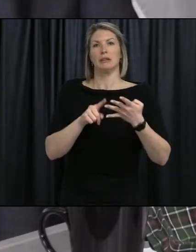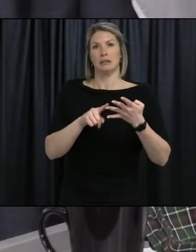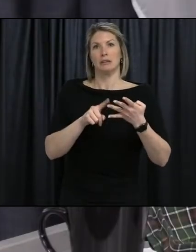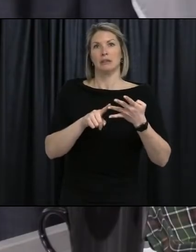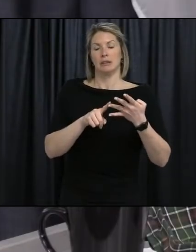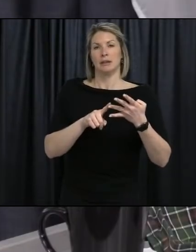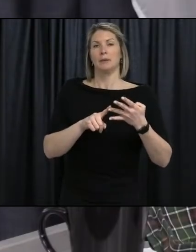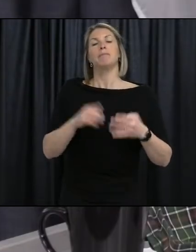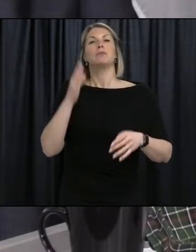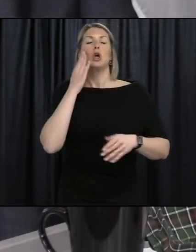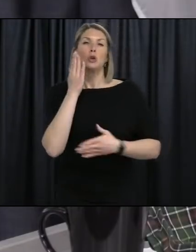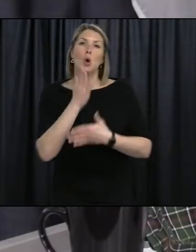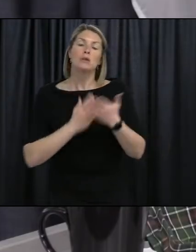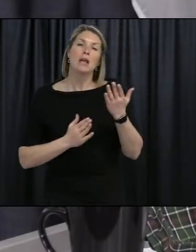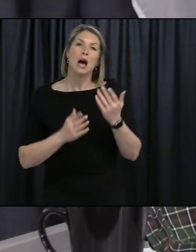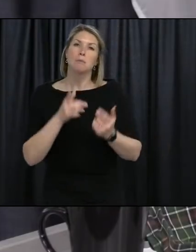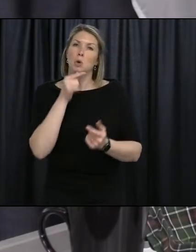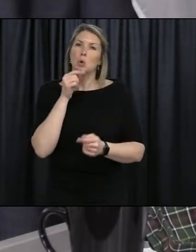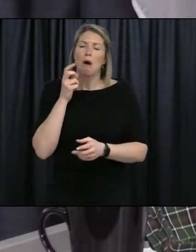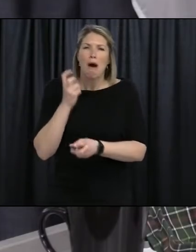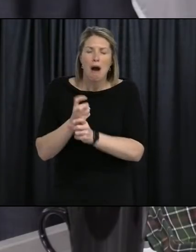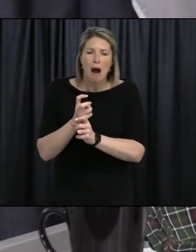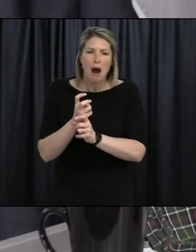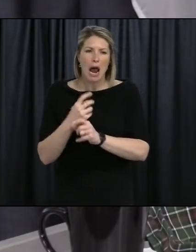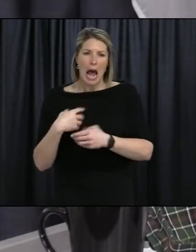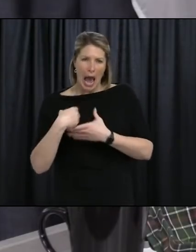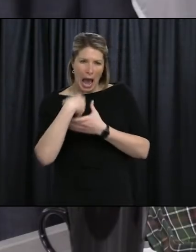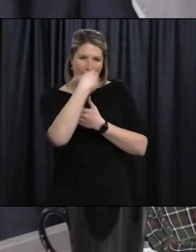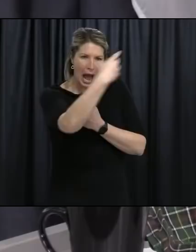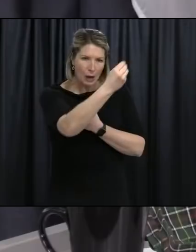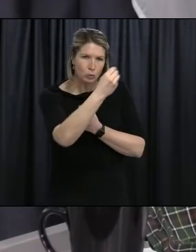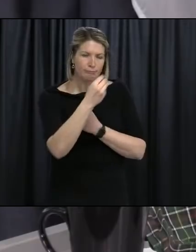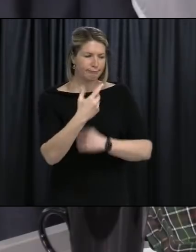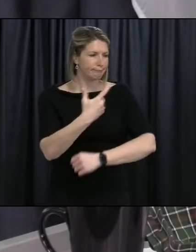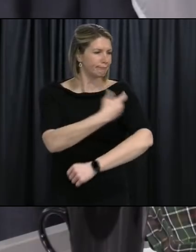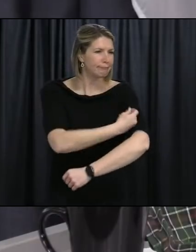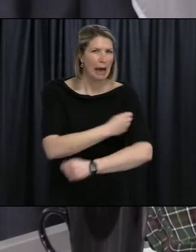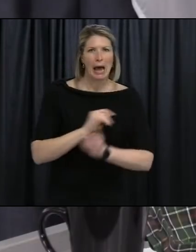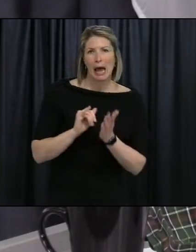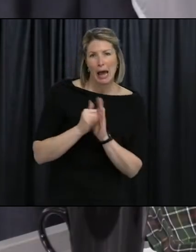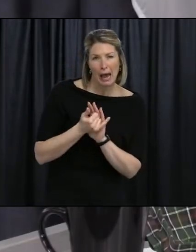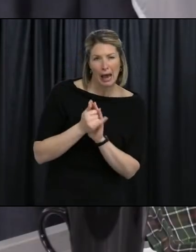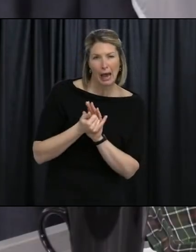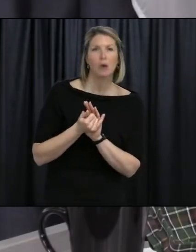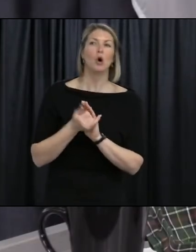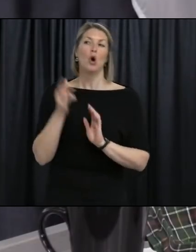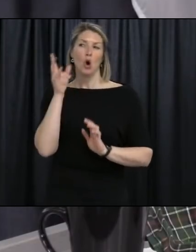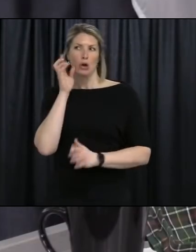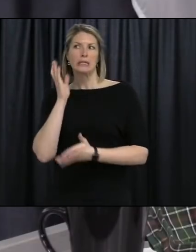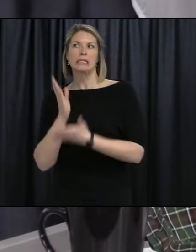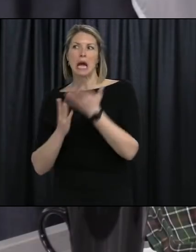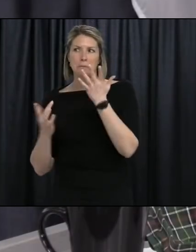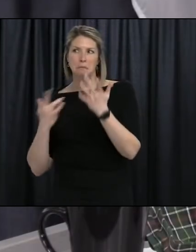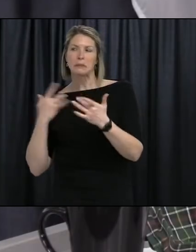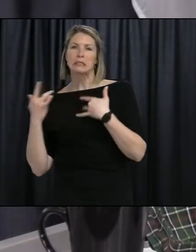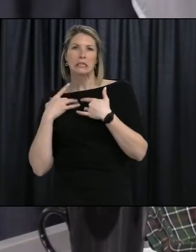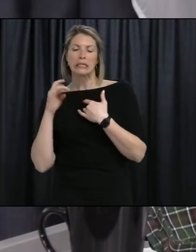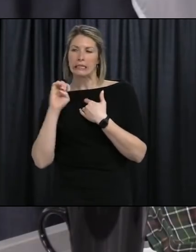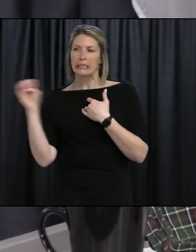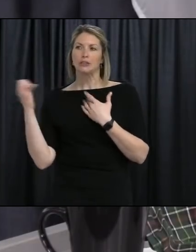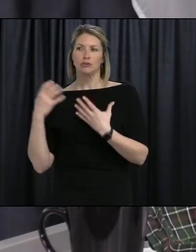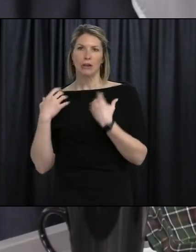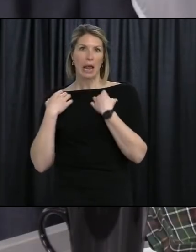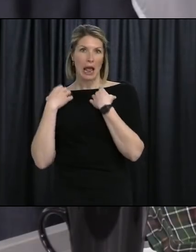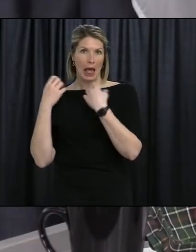with mobility and are housebound, we're still hearing some concerns from Eastern Health. I can reassure you that they now have the list. They